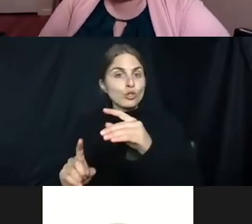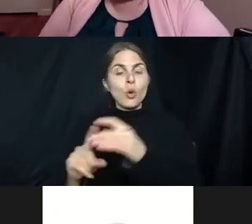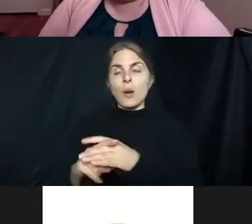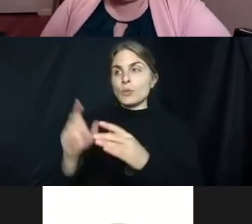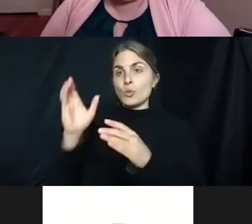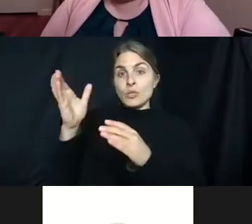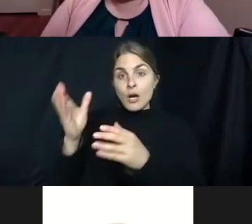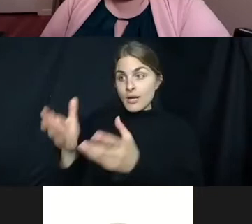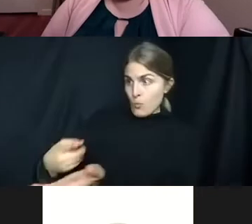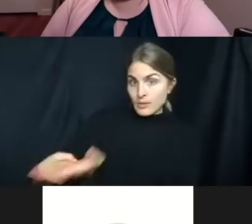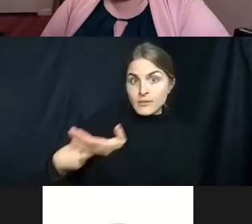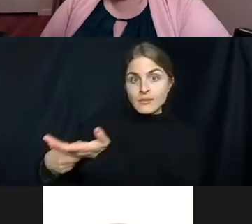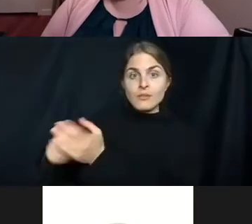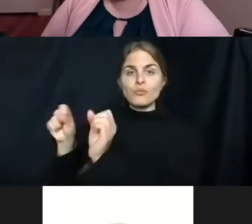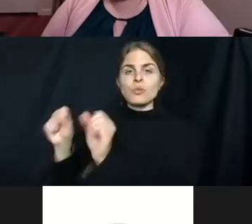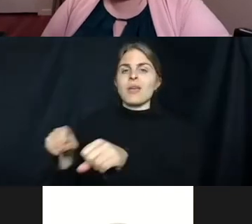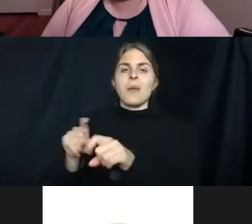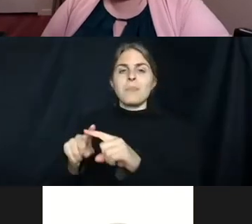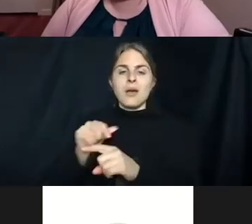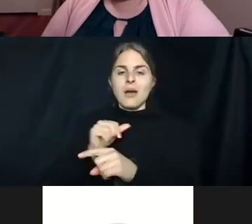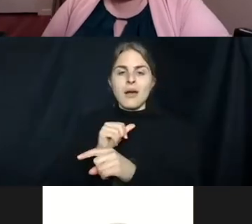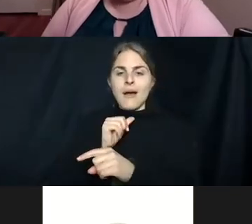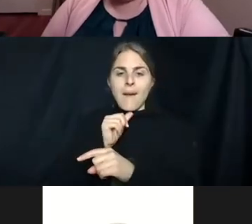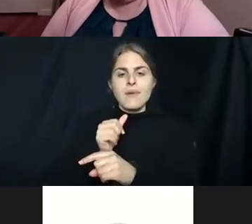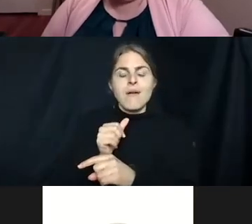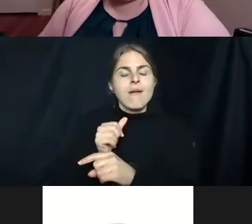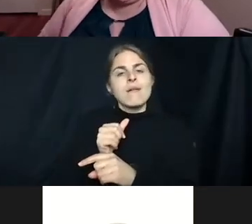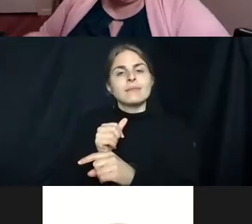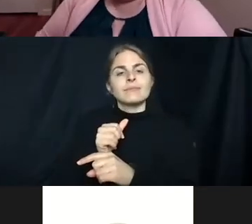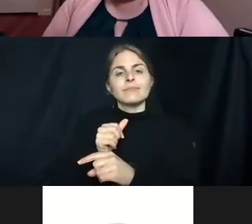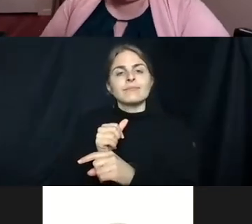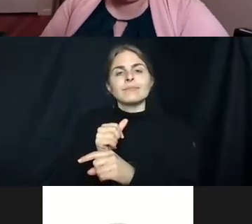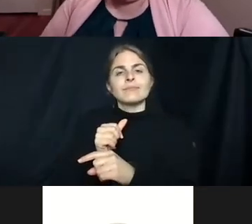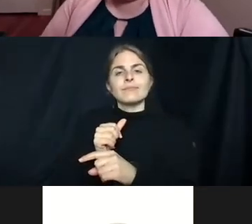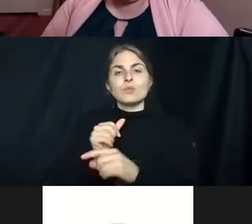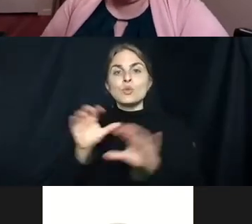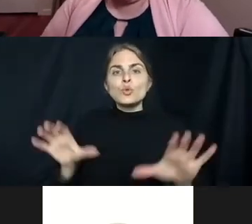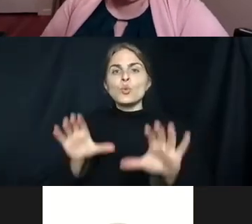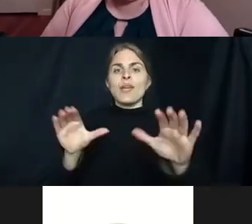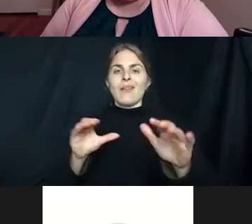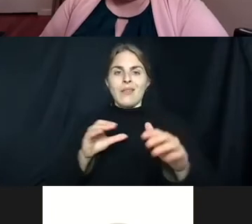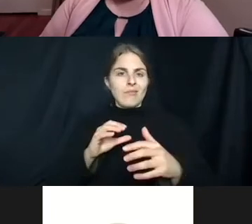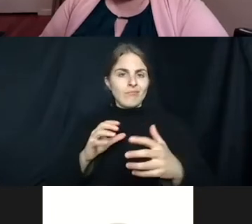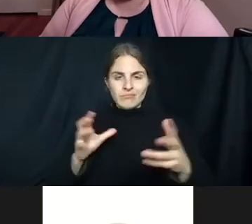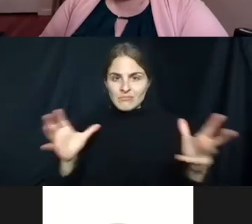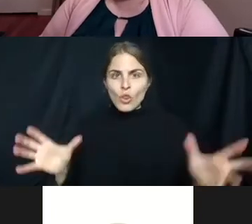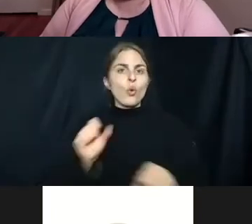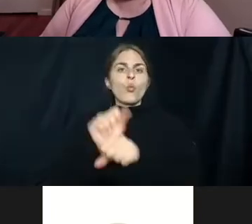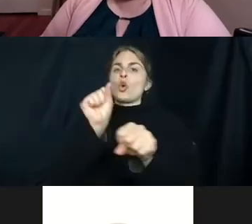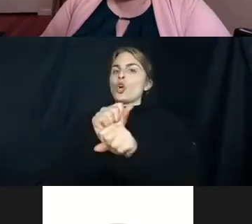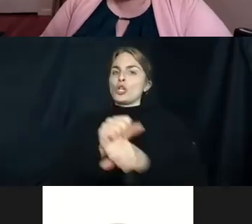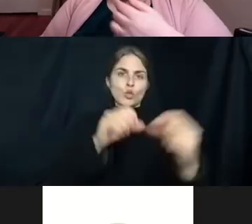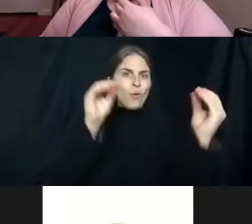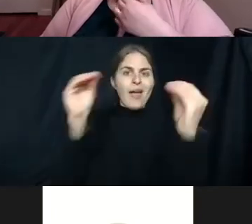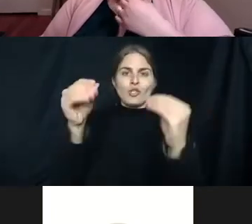but I'm not necessarily like putting out the emotional energy to educate them. But when it